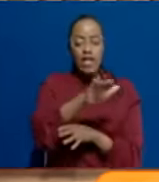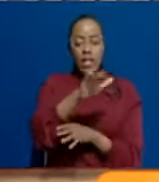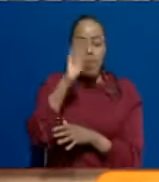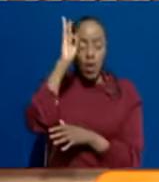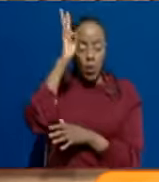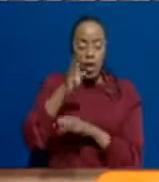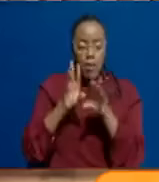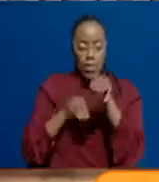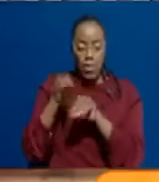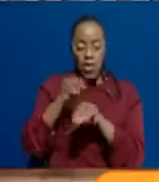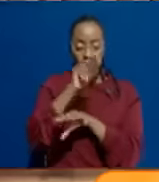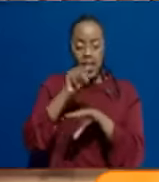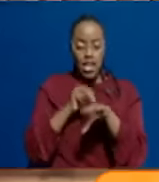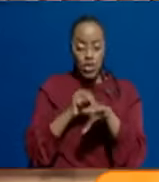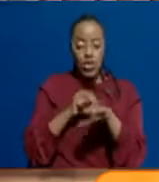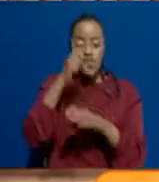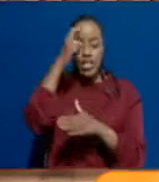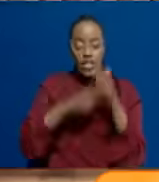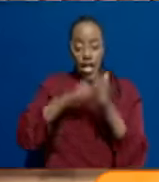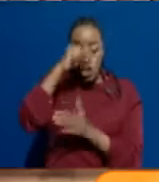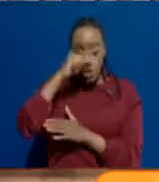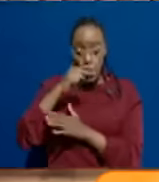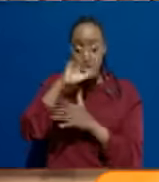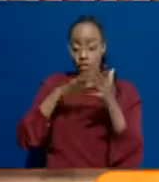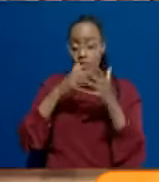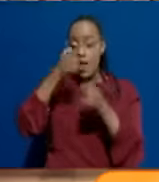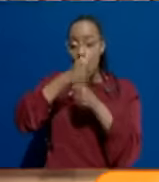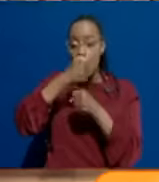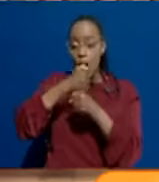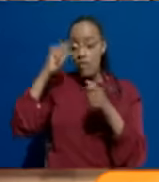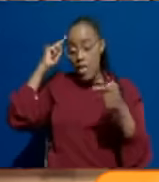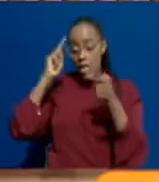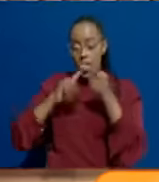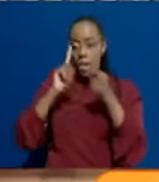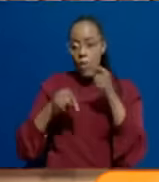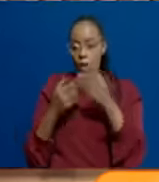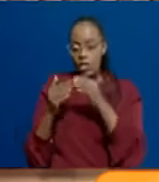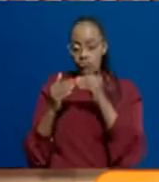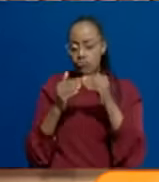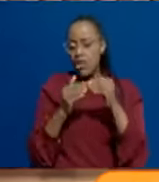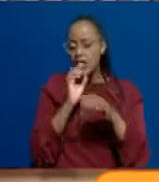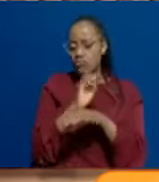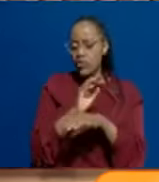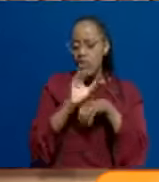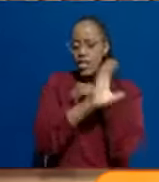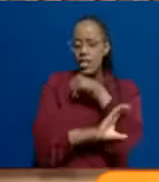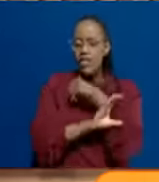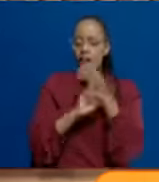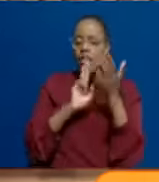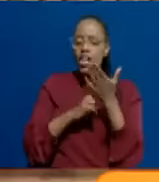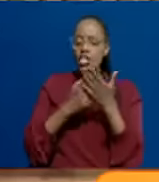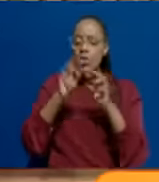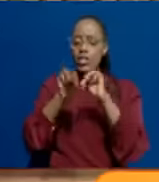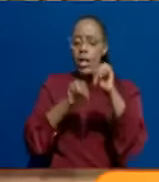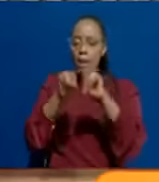be drafting a national tax policy framework with an aim of guiding the country towards resource